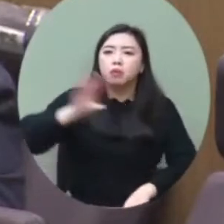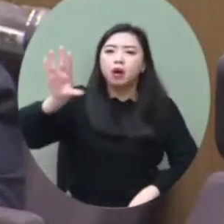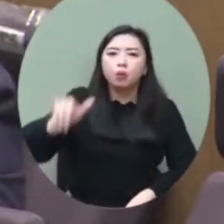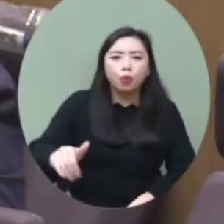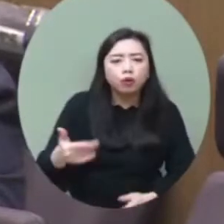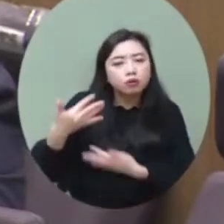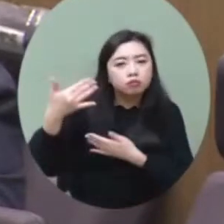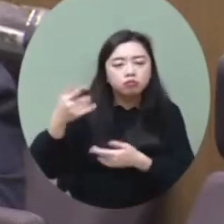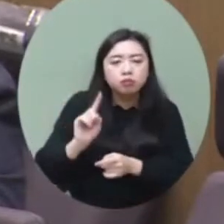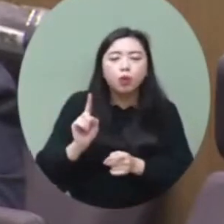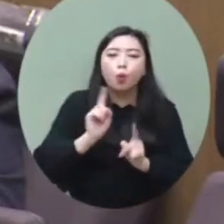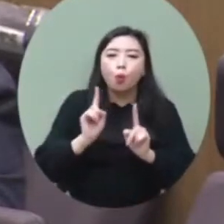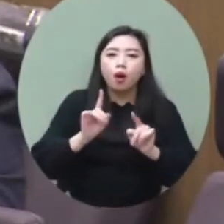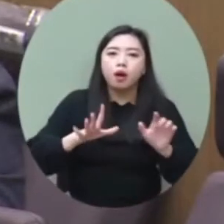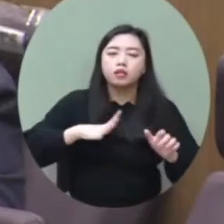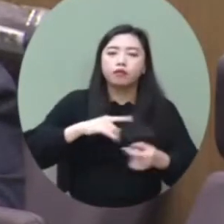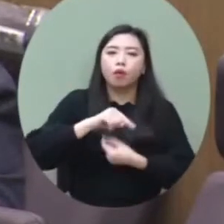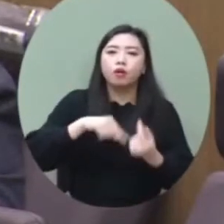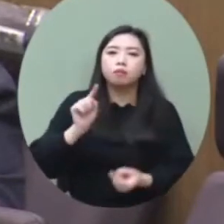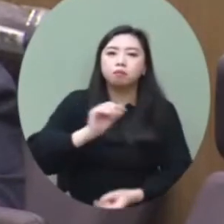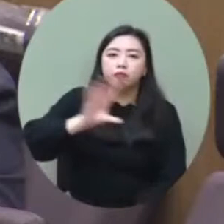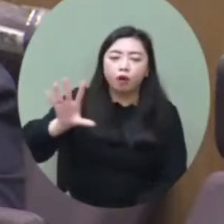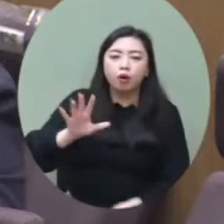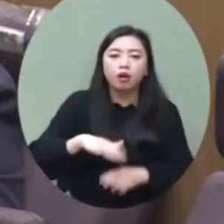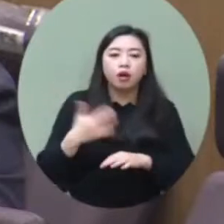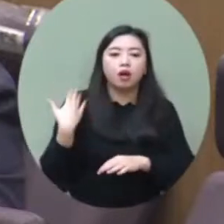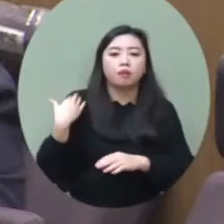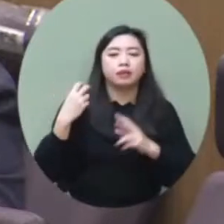when major outbreaks would be announced